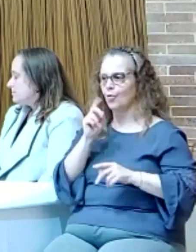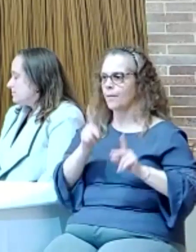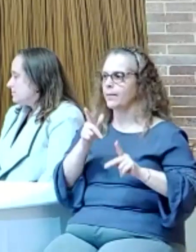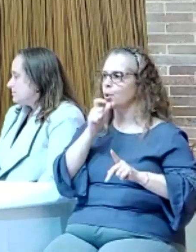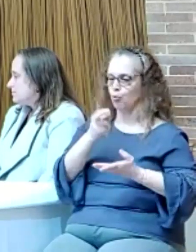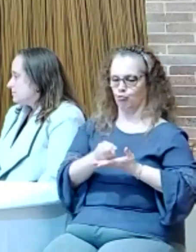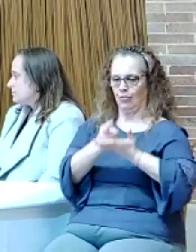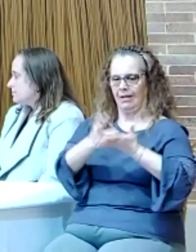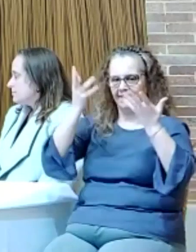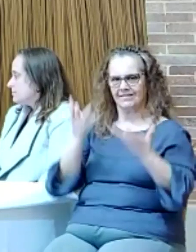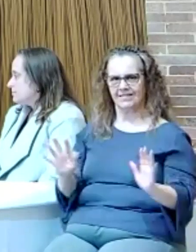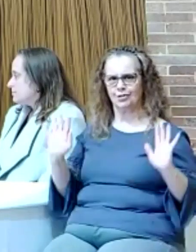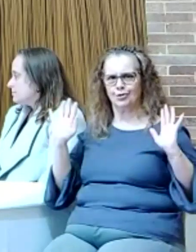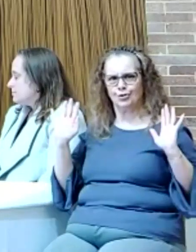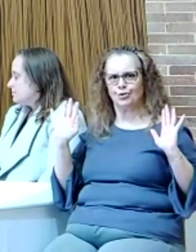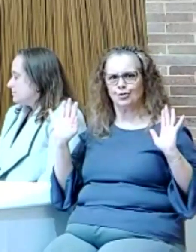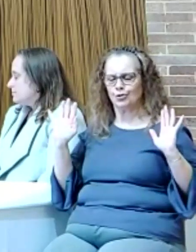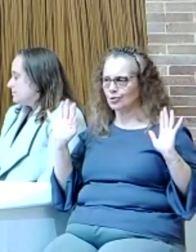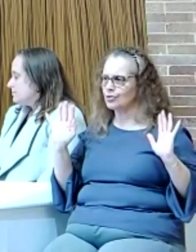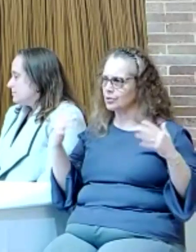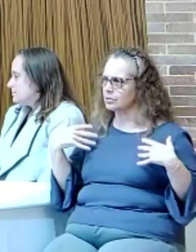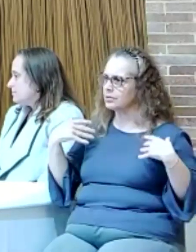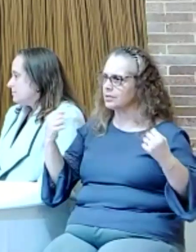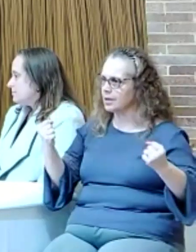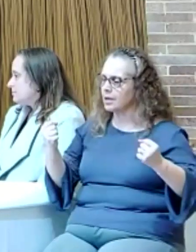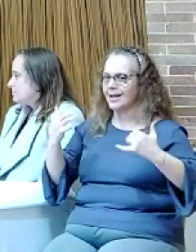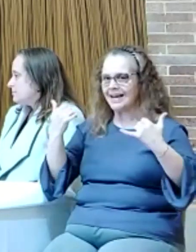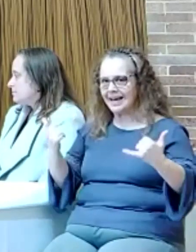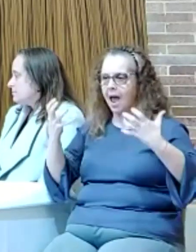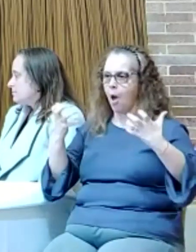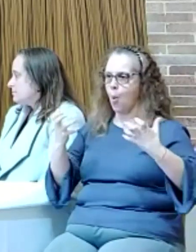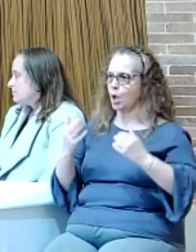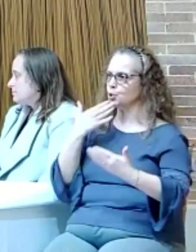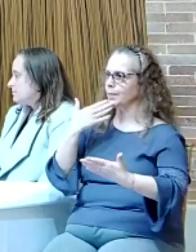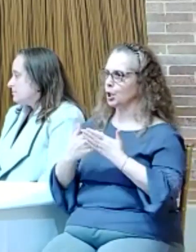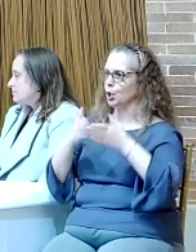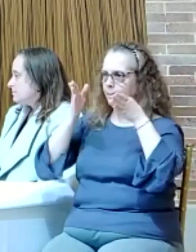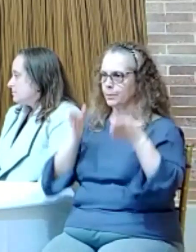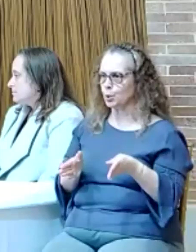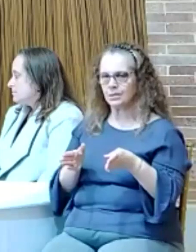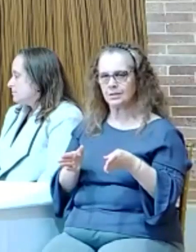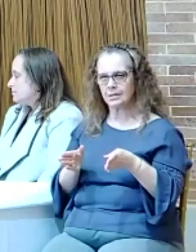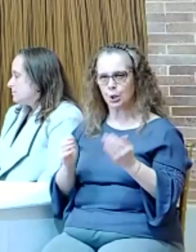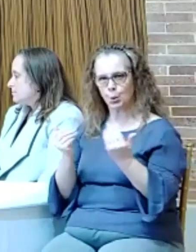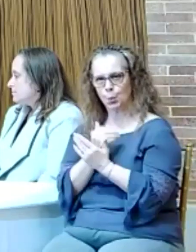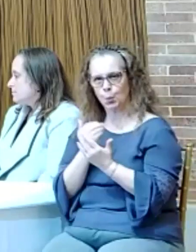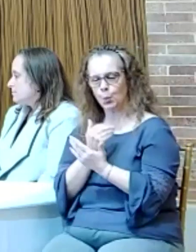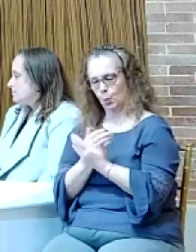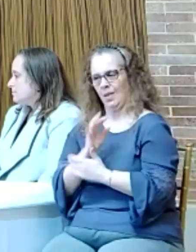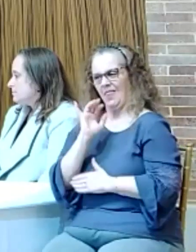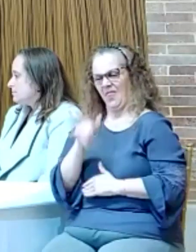now out in our communities to provide them with Avenues and opportunities to be good upstanding members of those communities and I think that's the